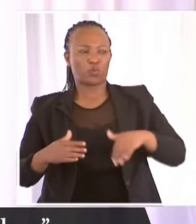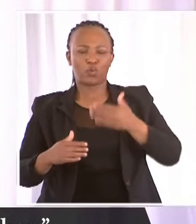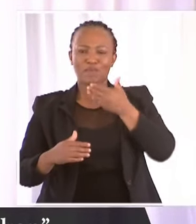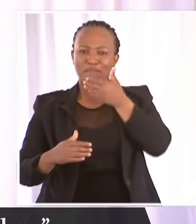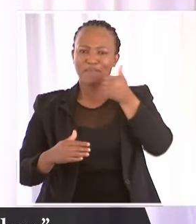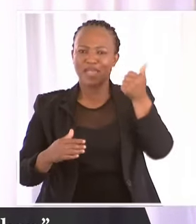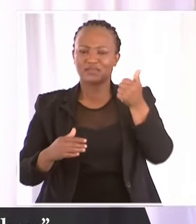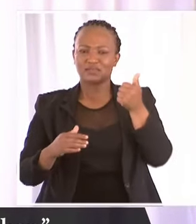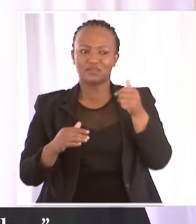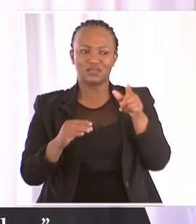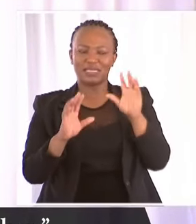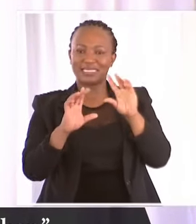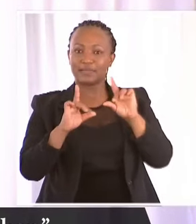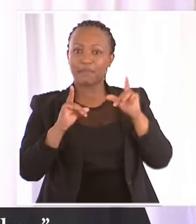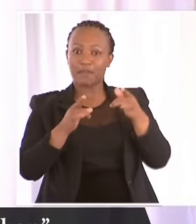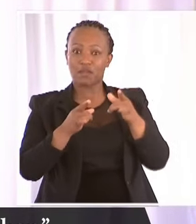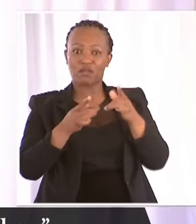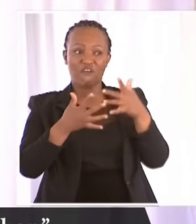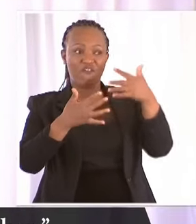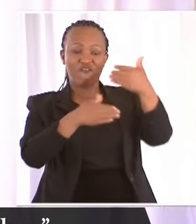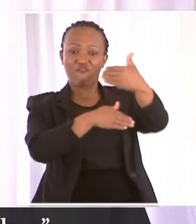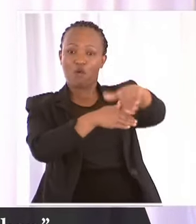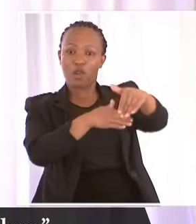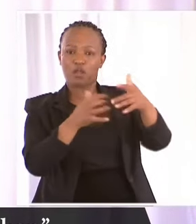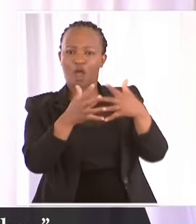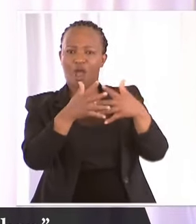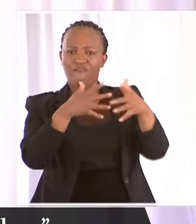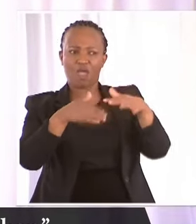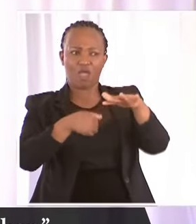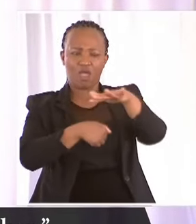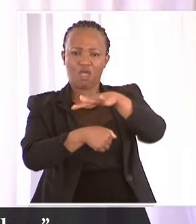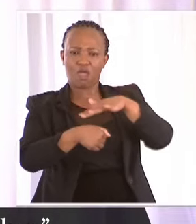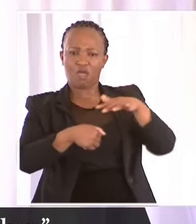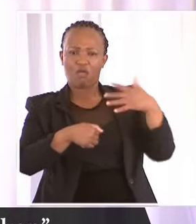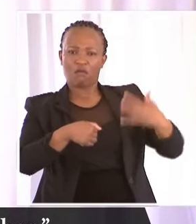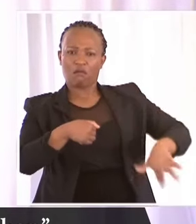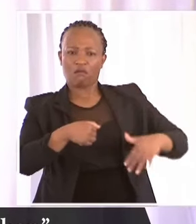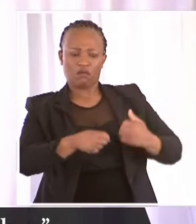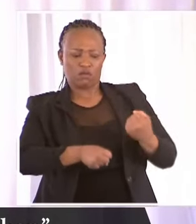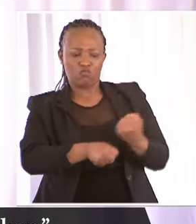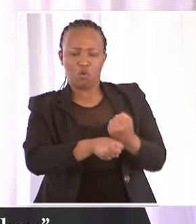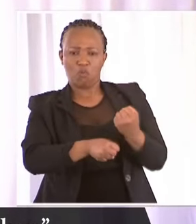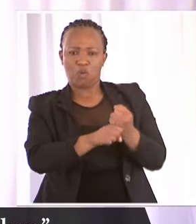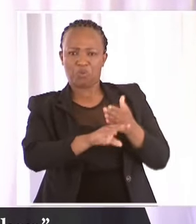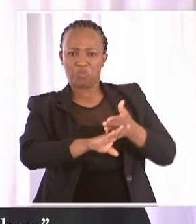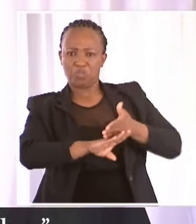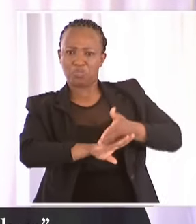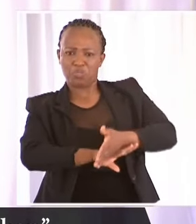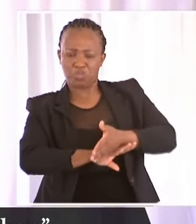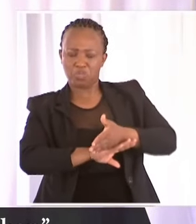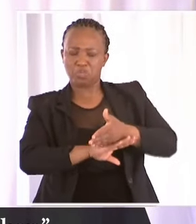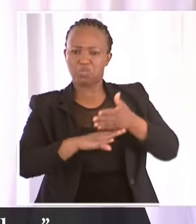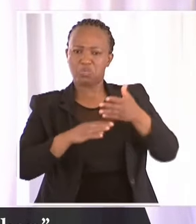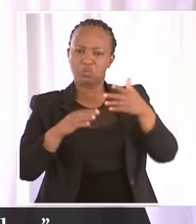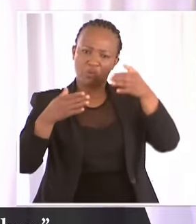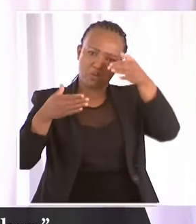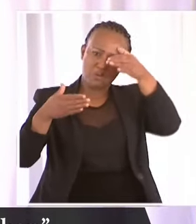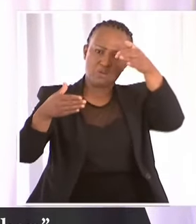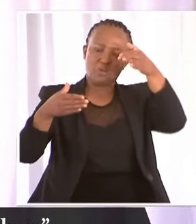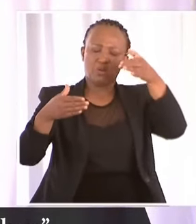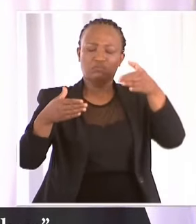voice in the foreign affairs space, an astute diplomat, a legendary